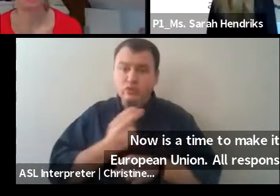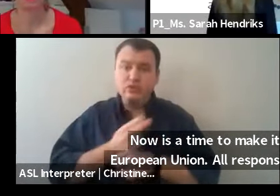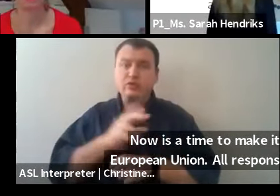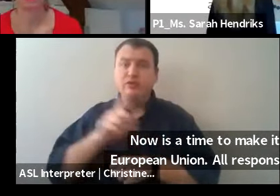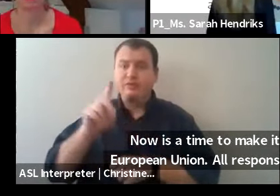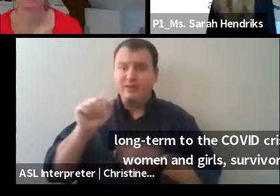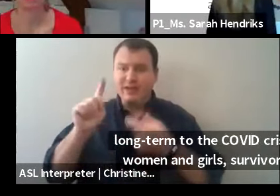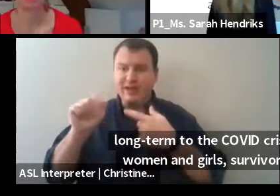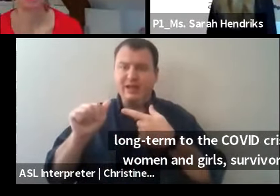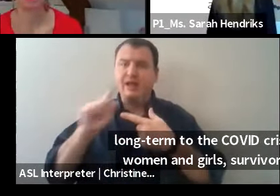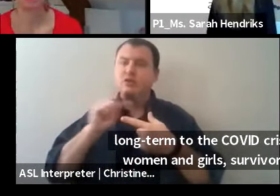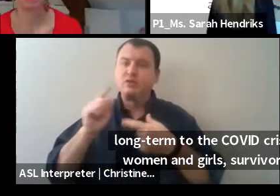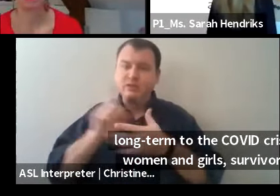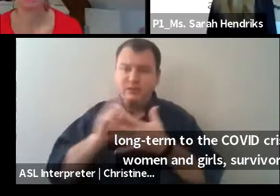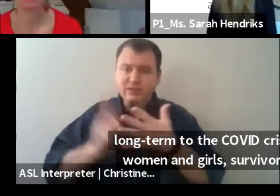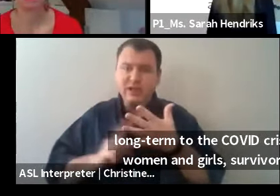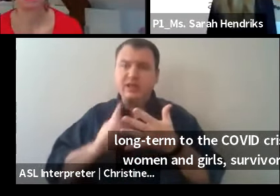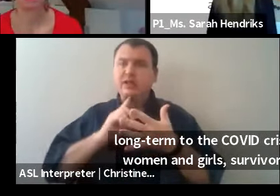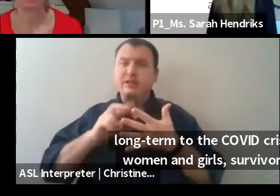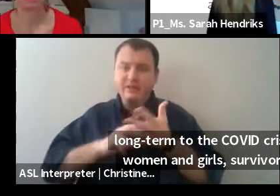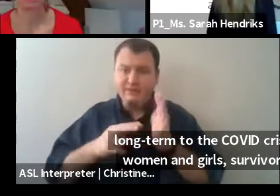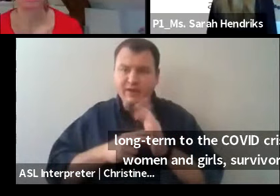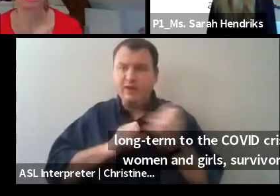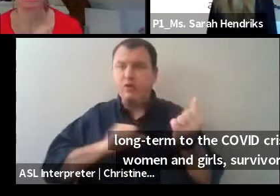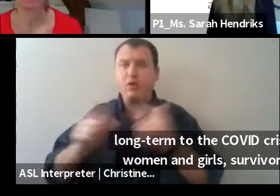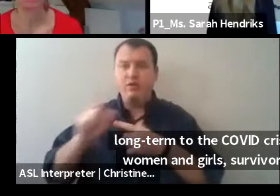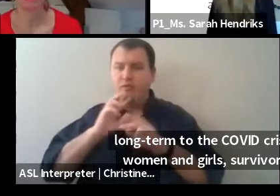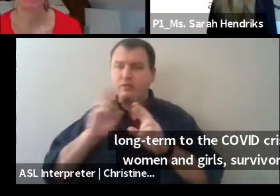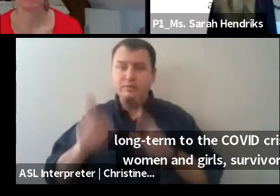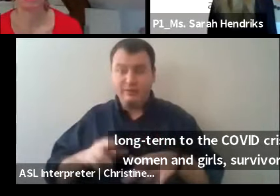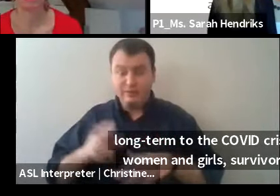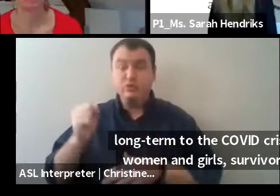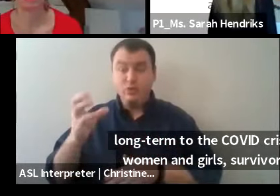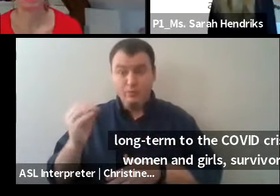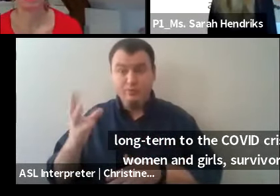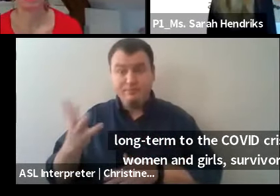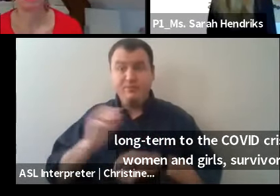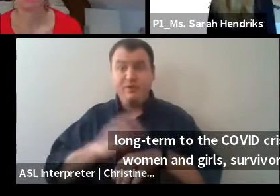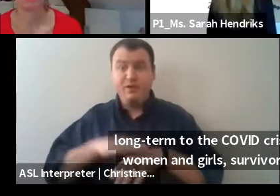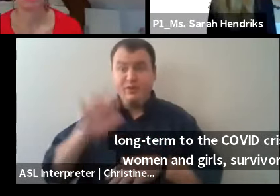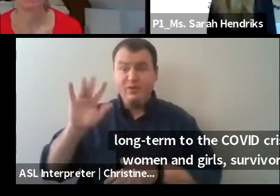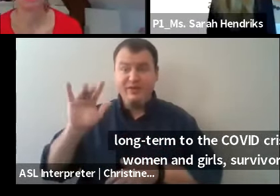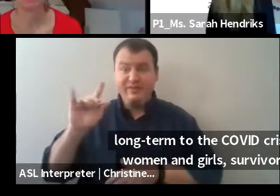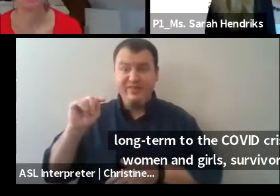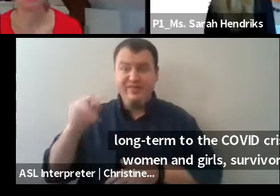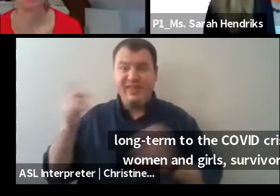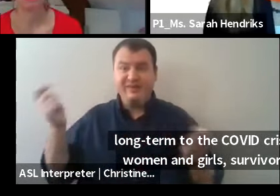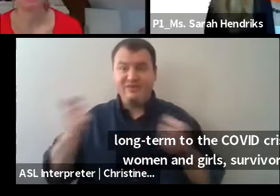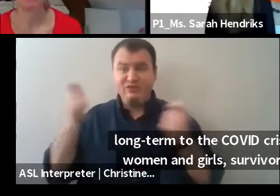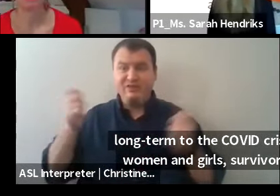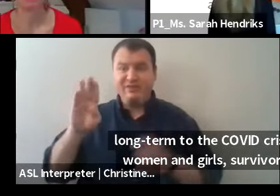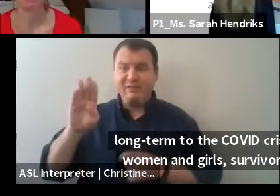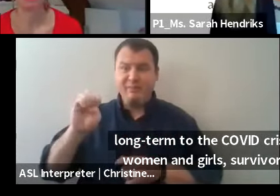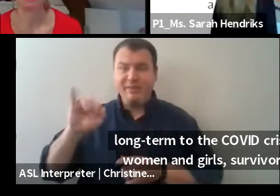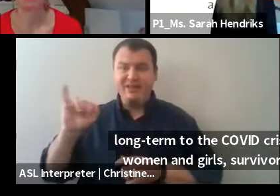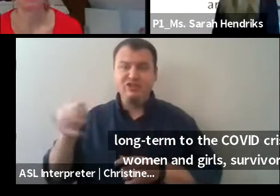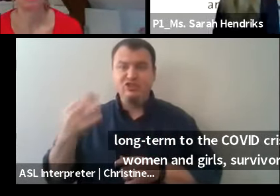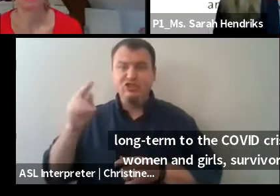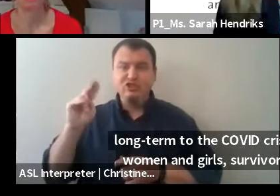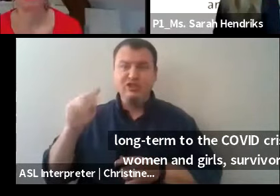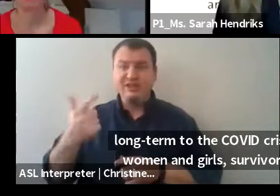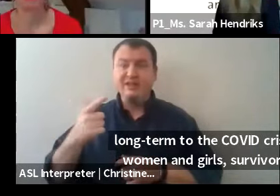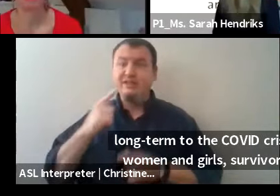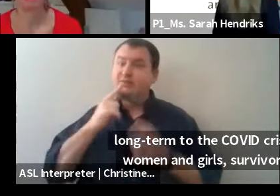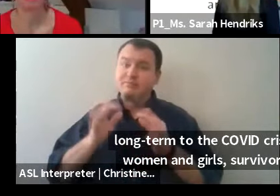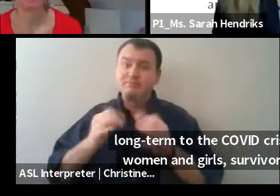data in designing and defining all of our response. So on the 25th anniversary of Beijing, it's time to pool